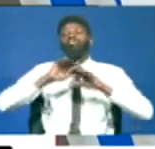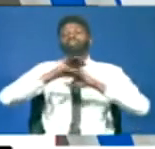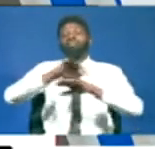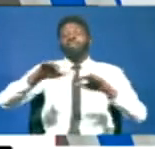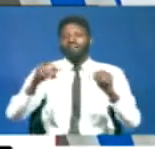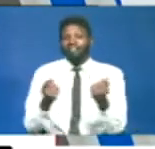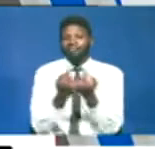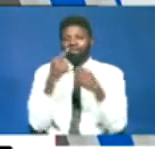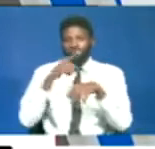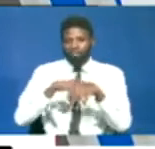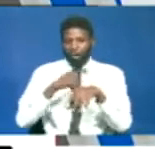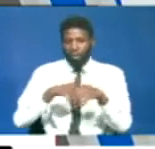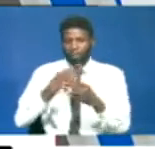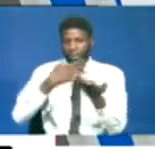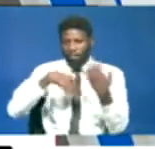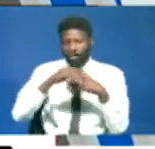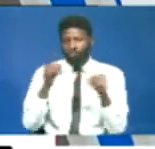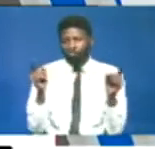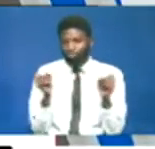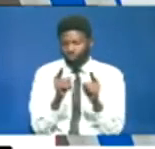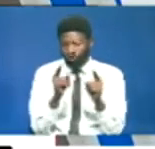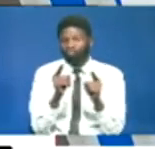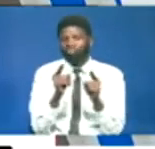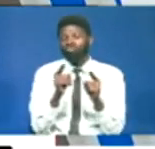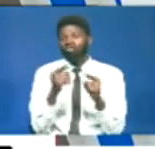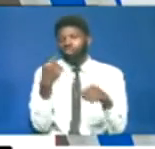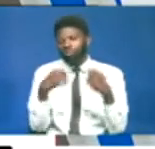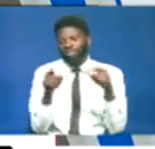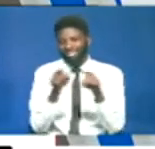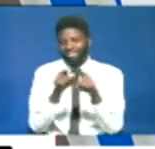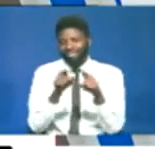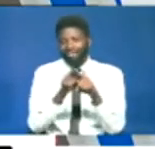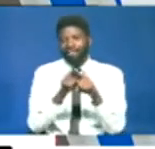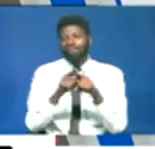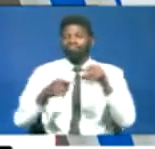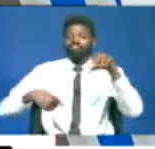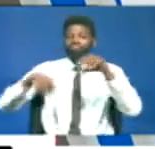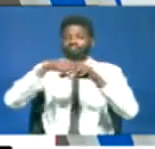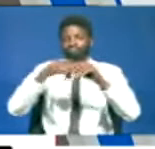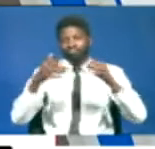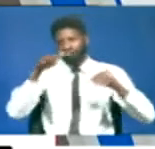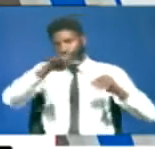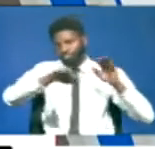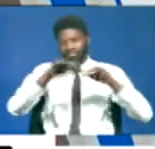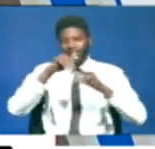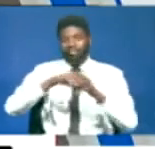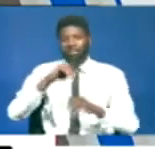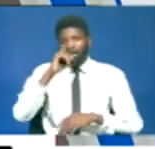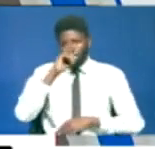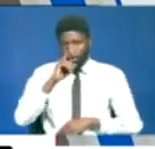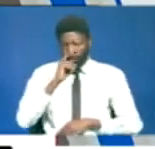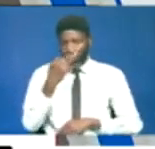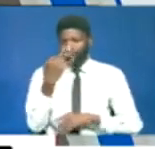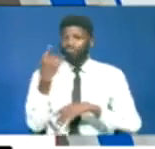mixed level short course and relays gala at the Aga Khan Academy. The three-day meet that is expected to end